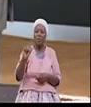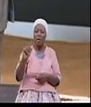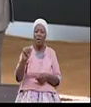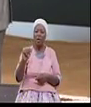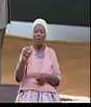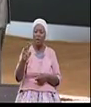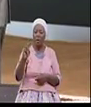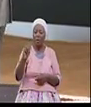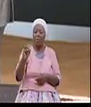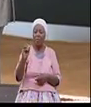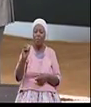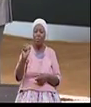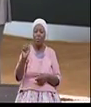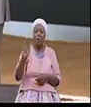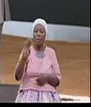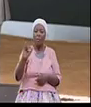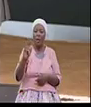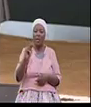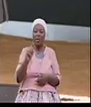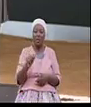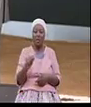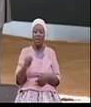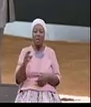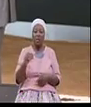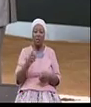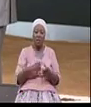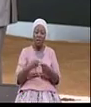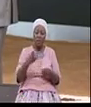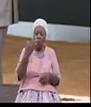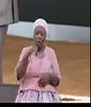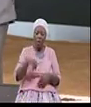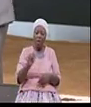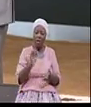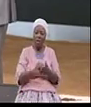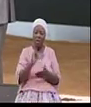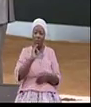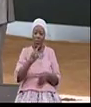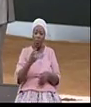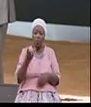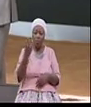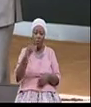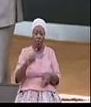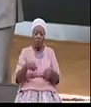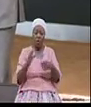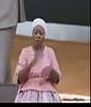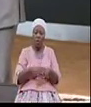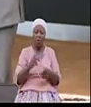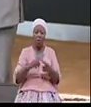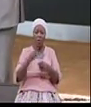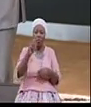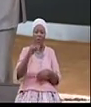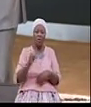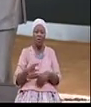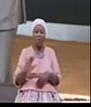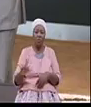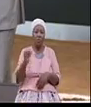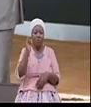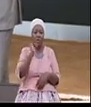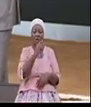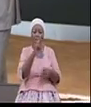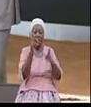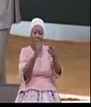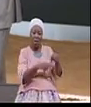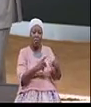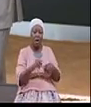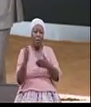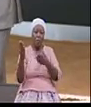going on, one of the children of Israel came and brought unto his brethren. He